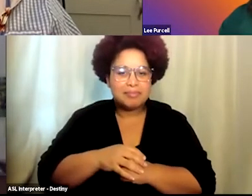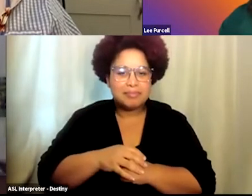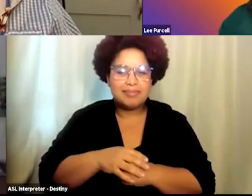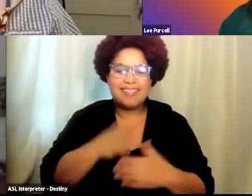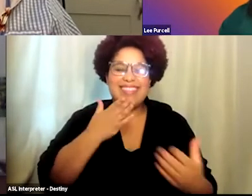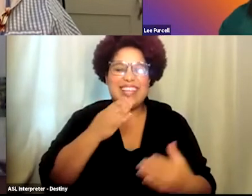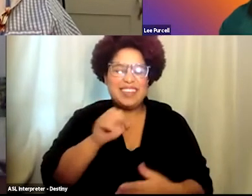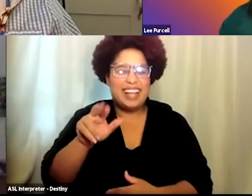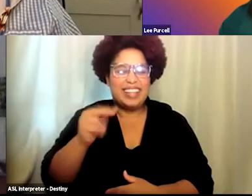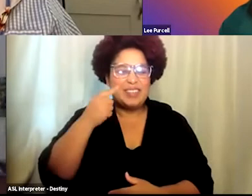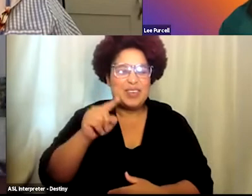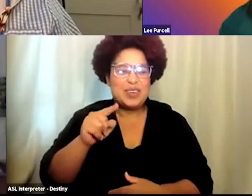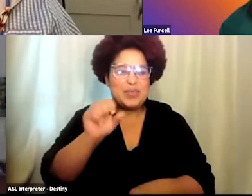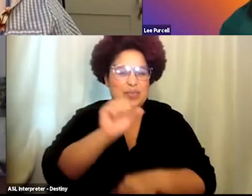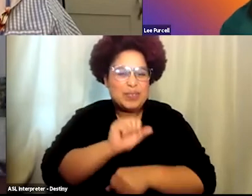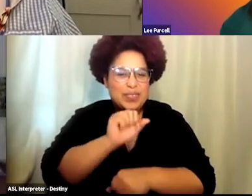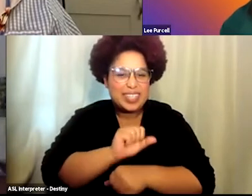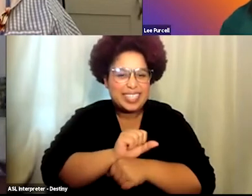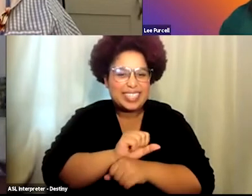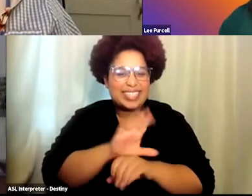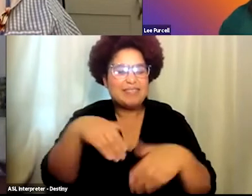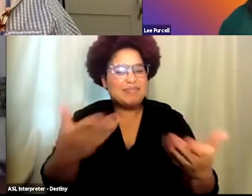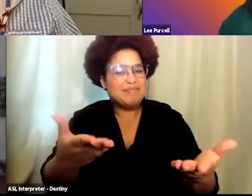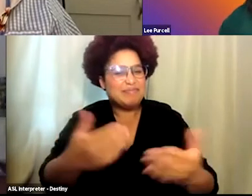Ellen, for your work, and take it away.